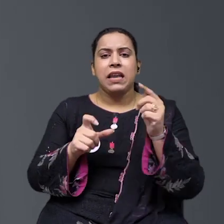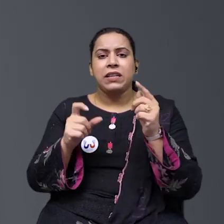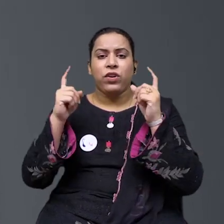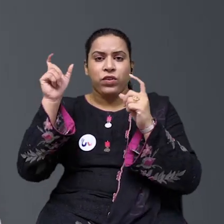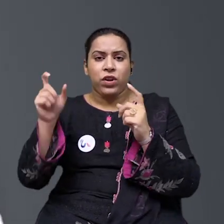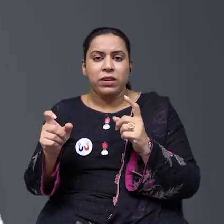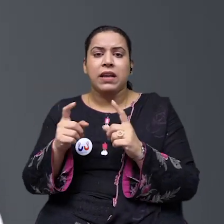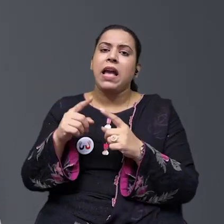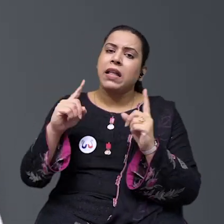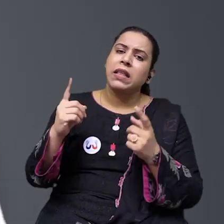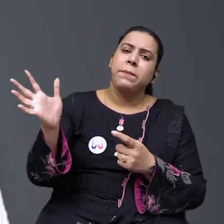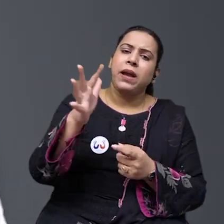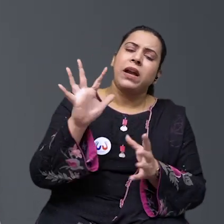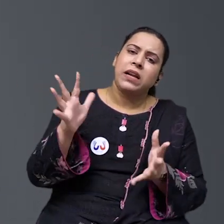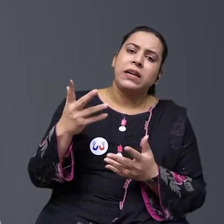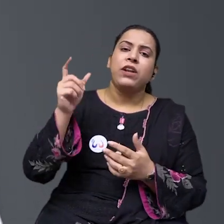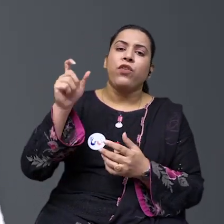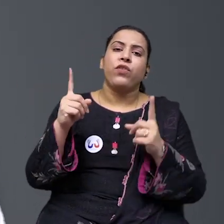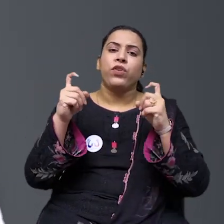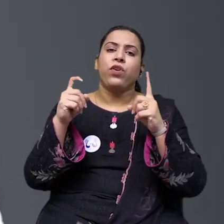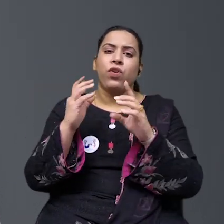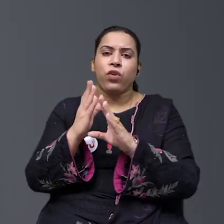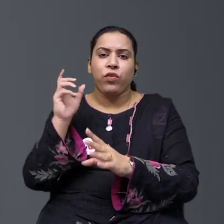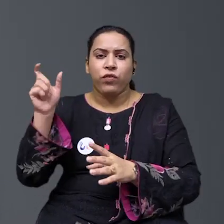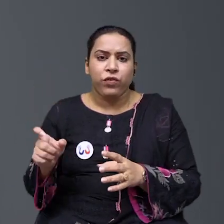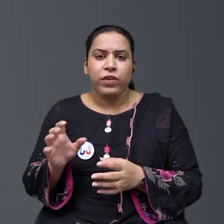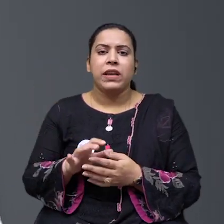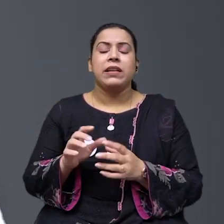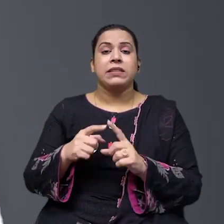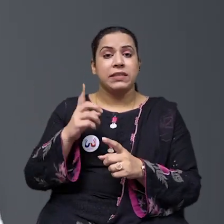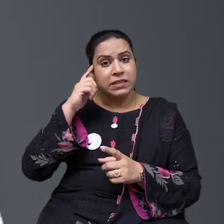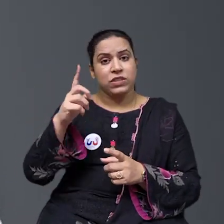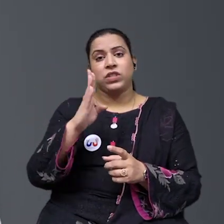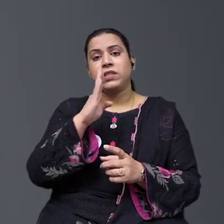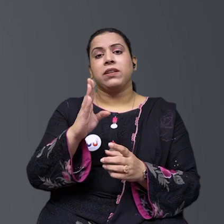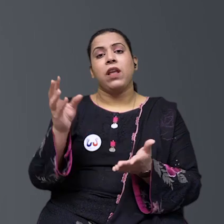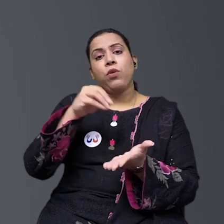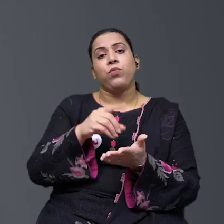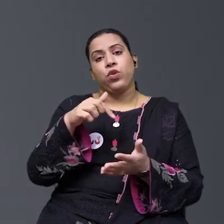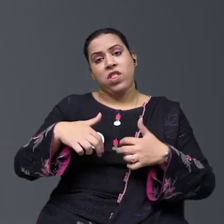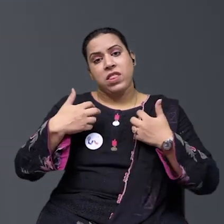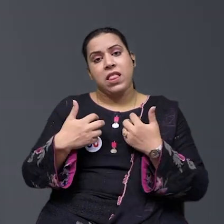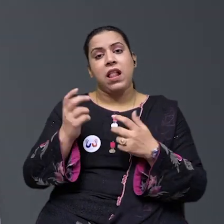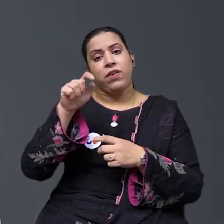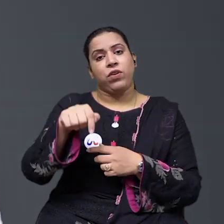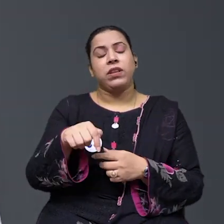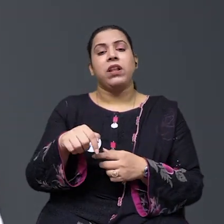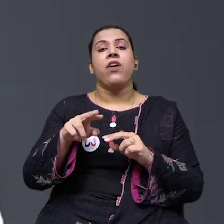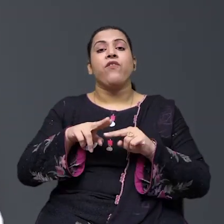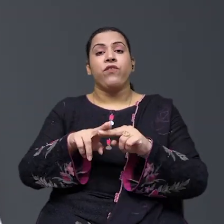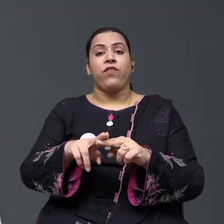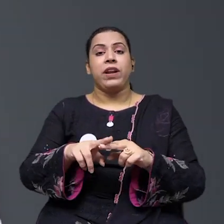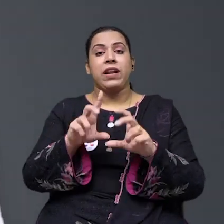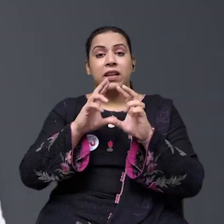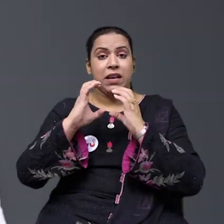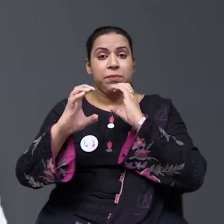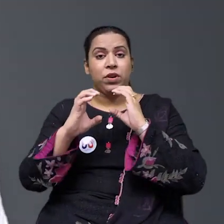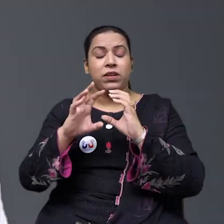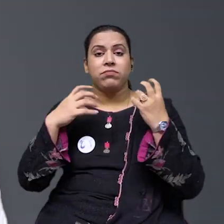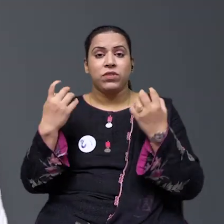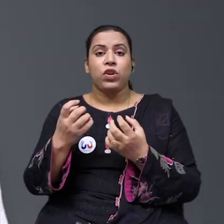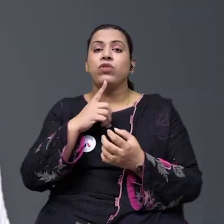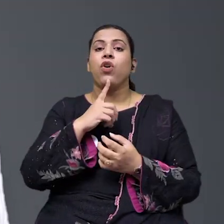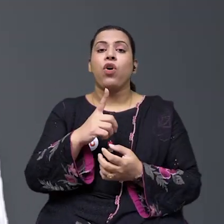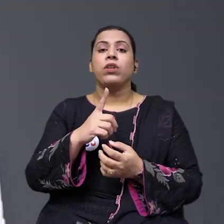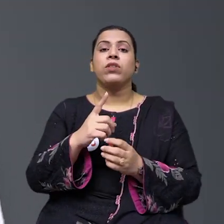an ending note to anybody who's starting astrophotography or considering it, I would just say put yourself out there, find a community,